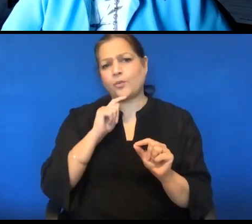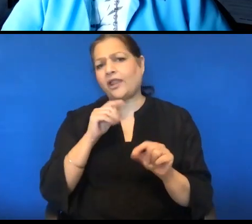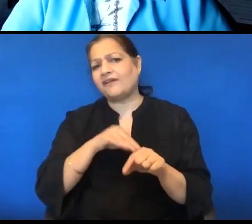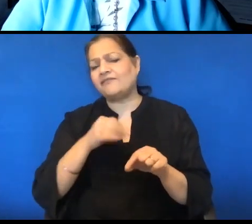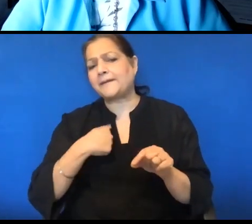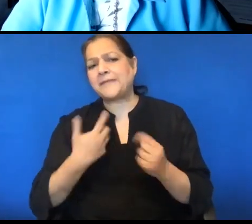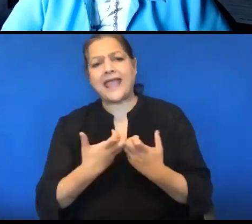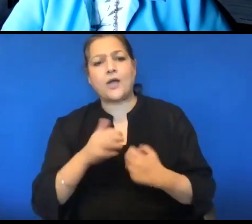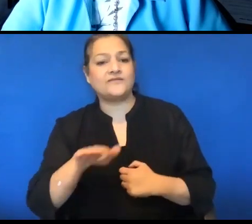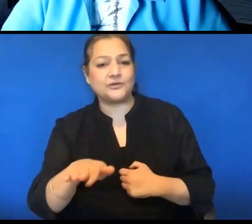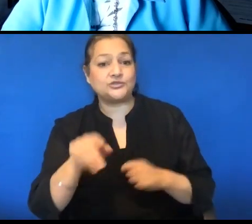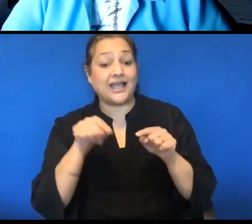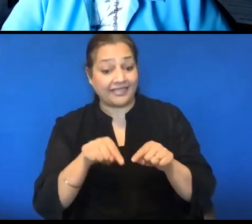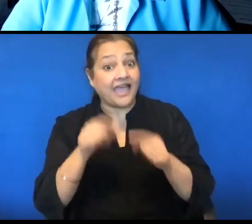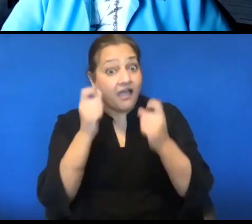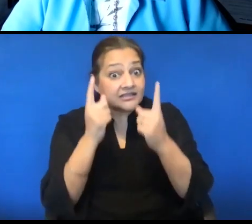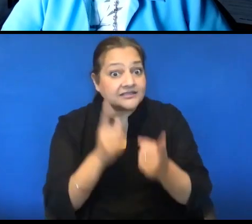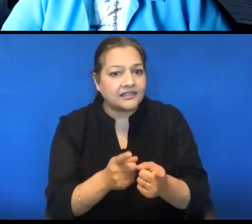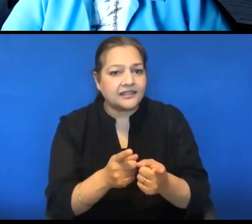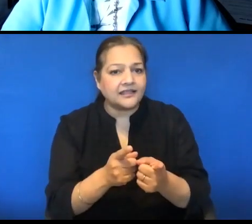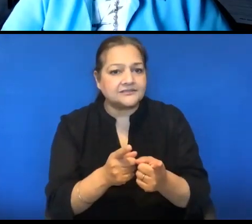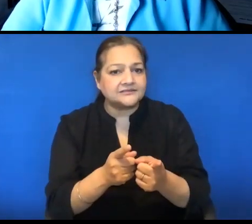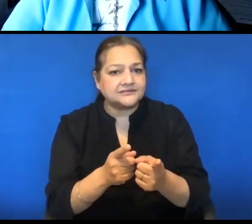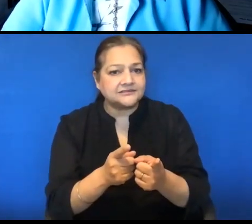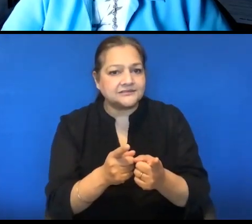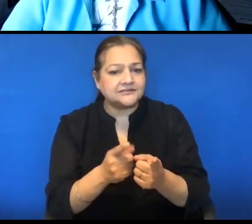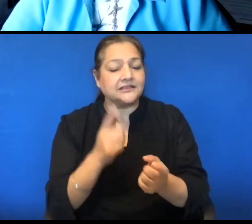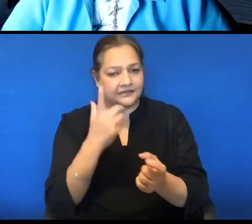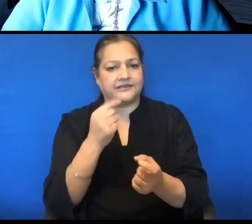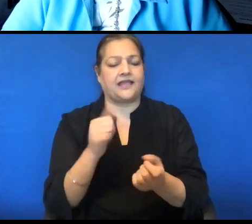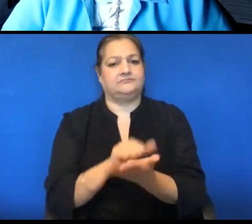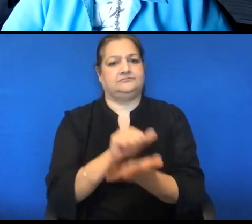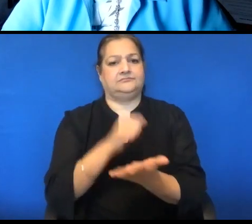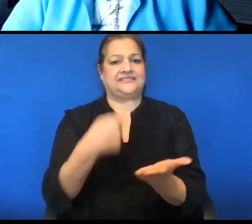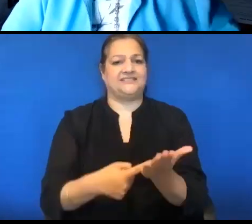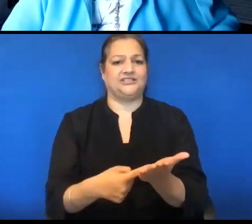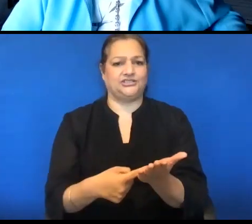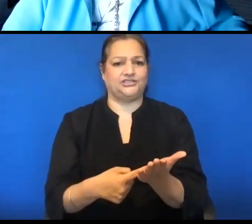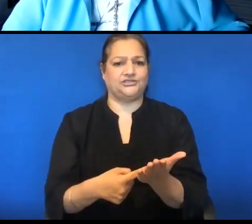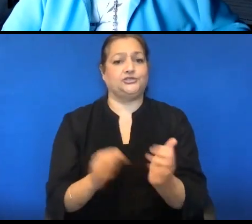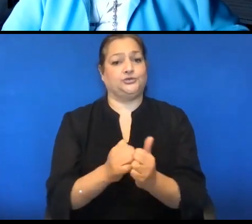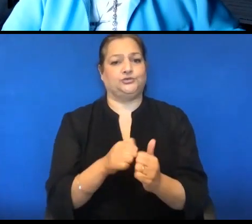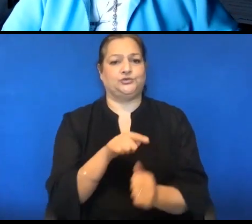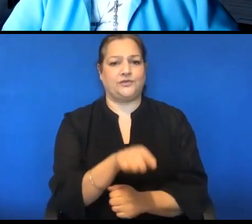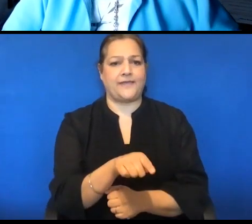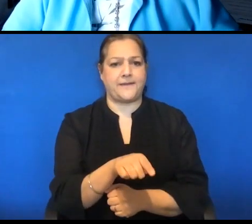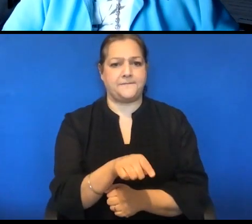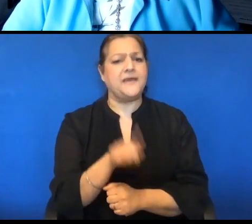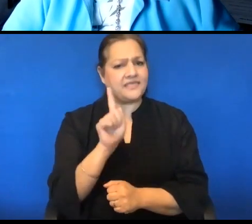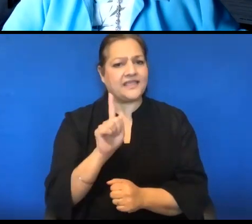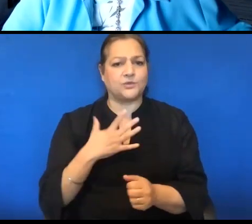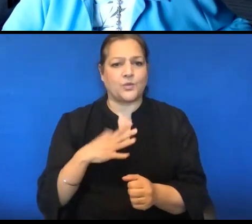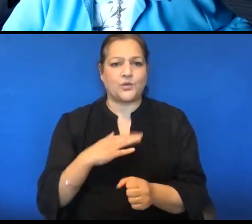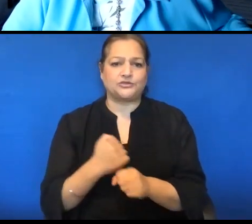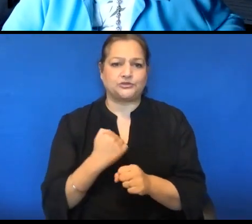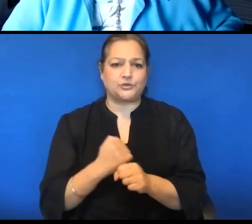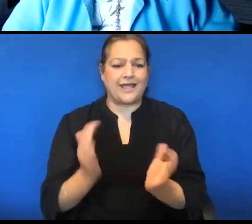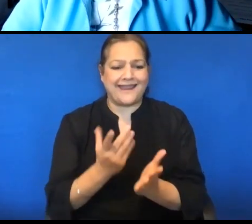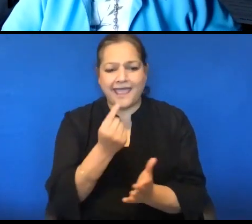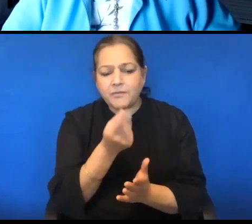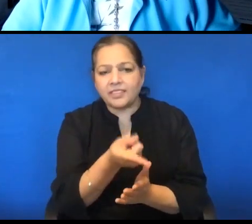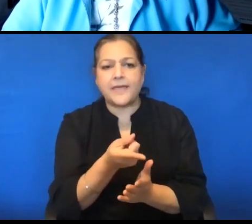have that support in making decisions, then surely we want to enable those individuals to make those choices.